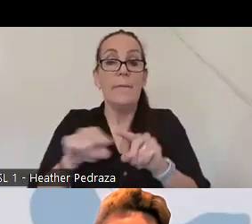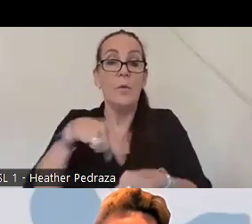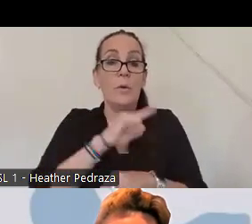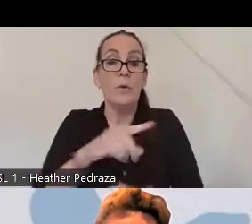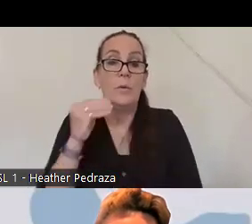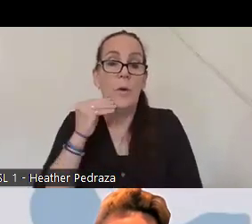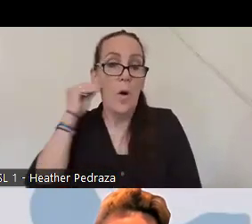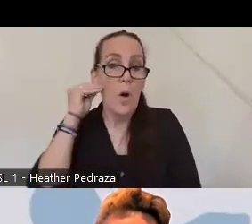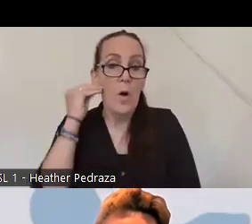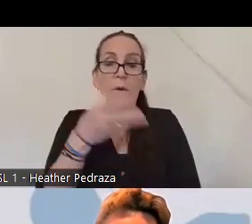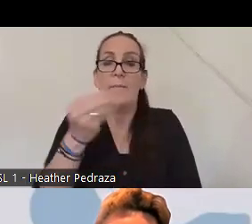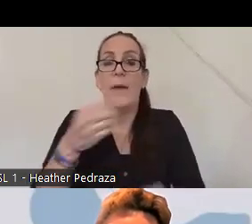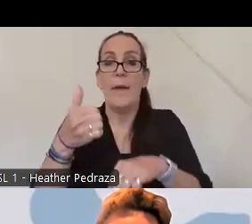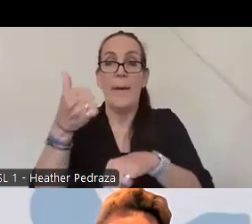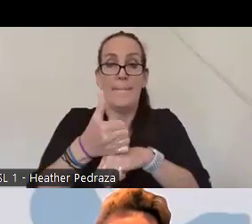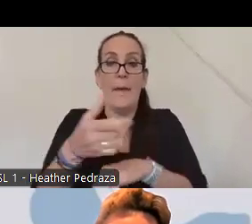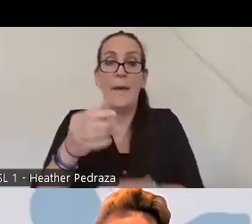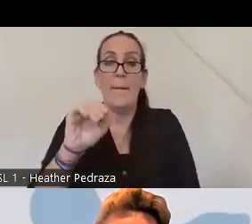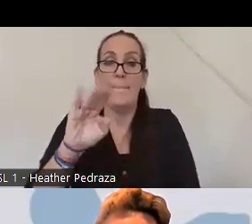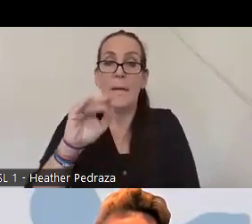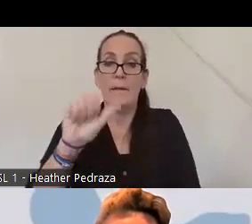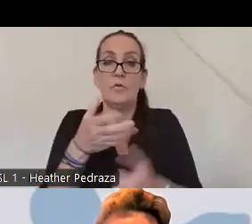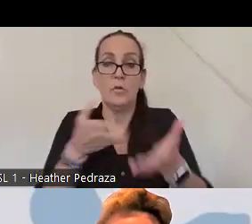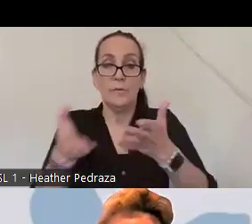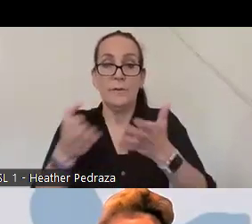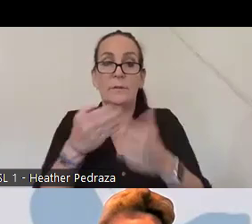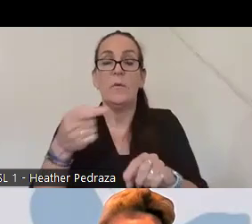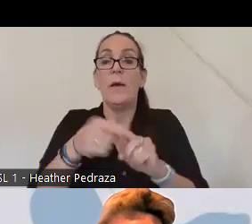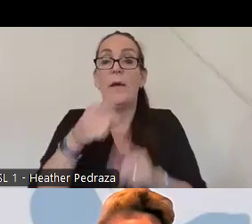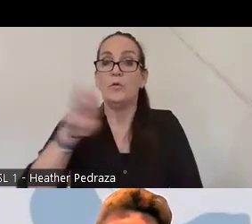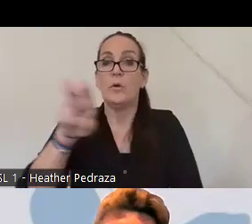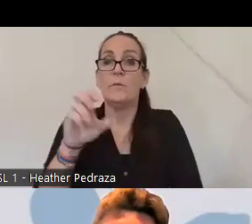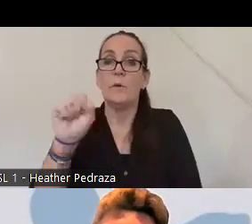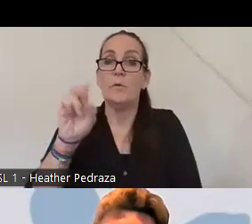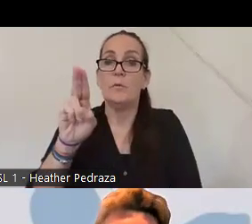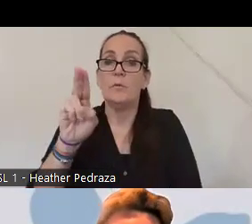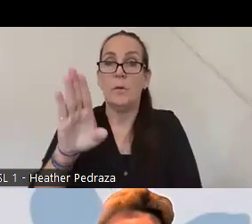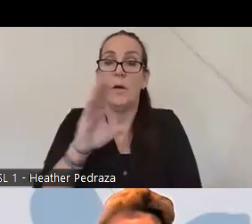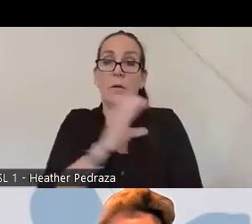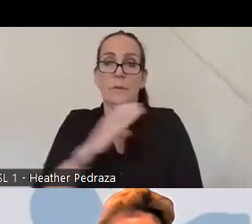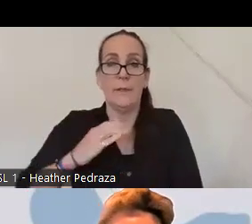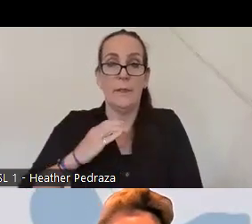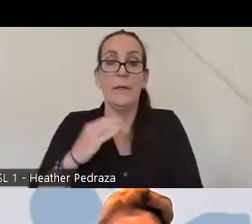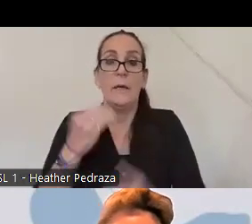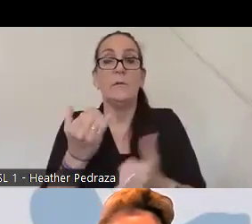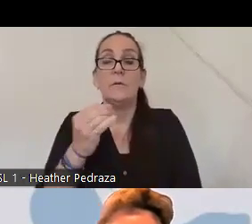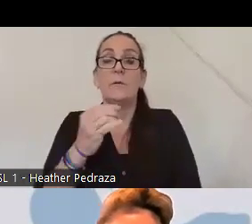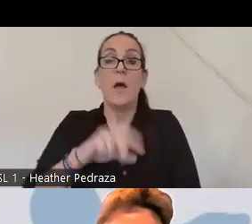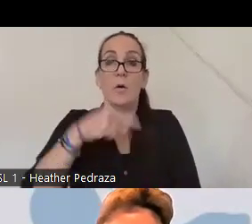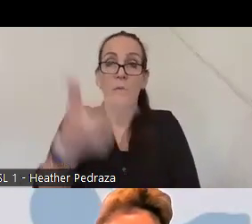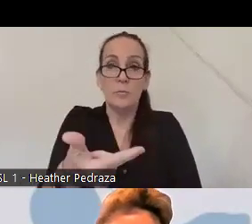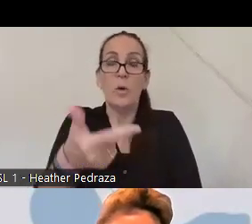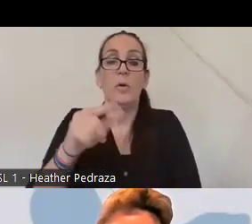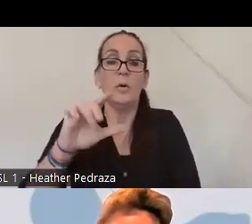Transportation Subcommittee. So I'm going to go ahead and turn it over to our esteemed chairs, Lauren Cardin